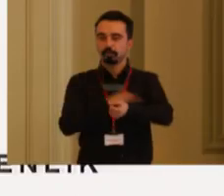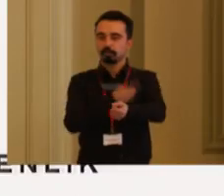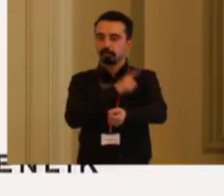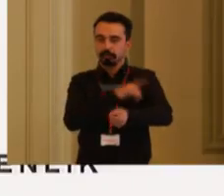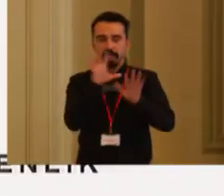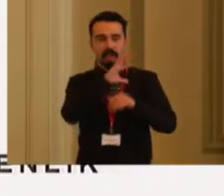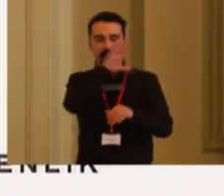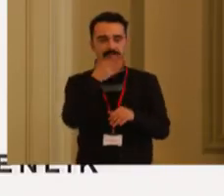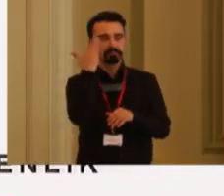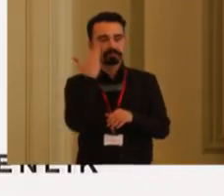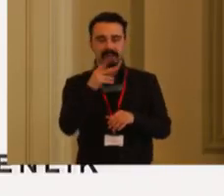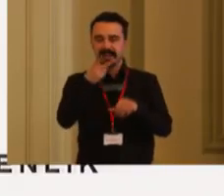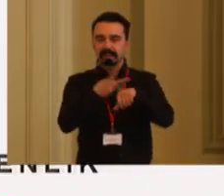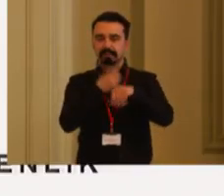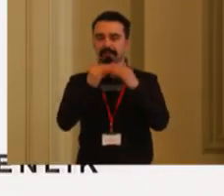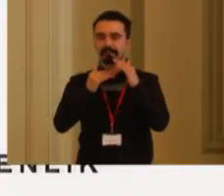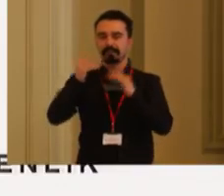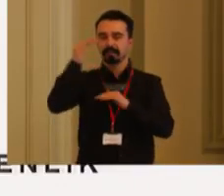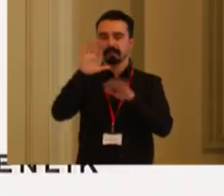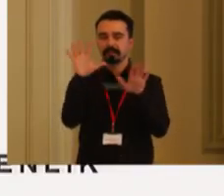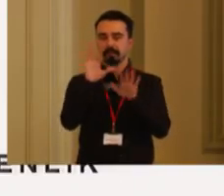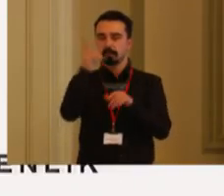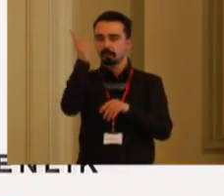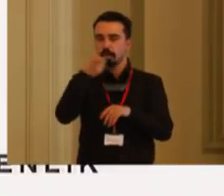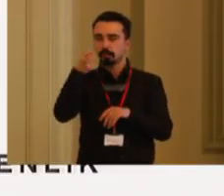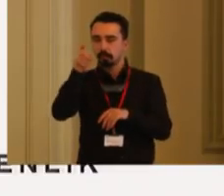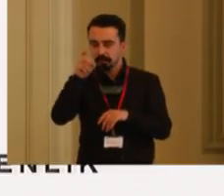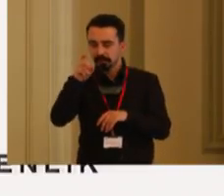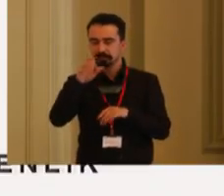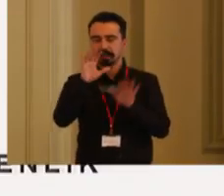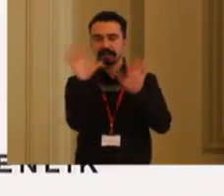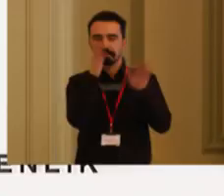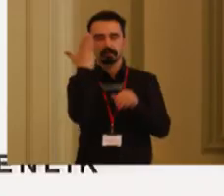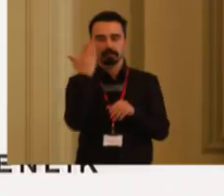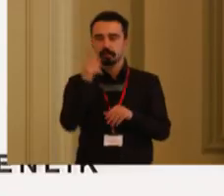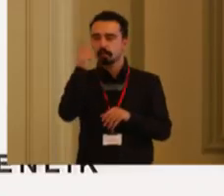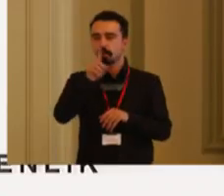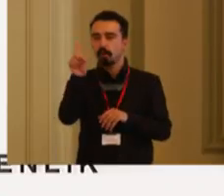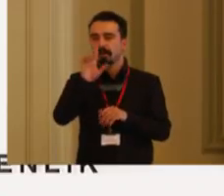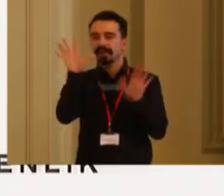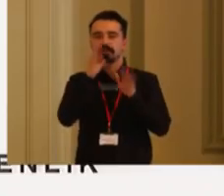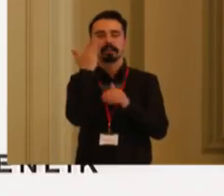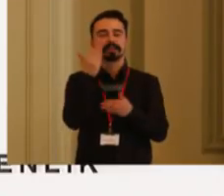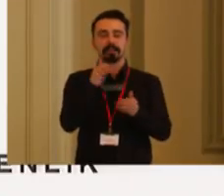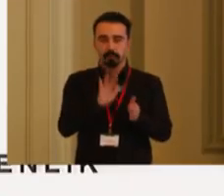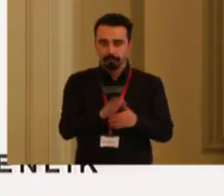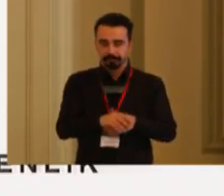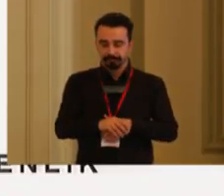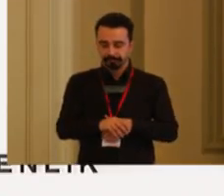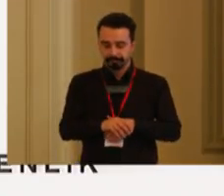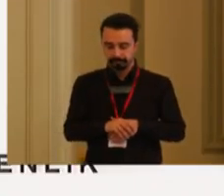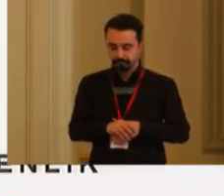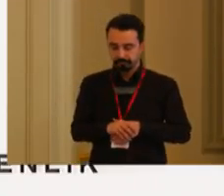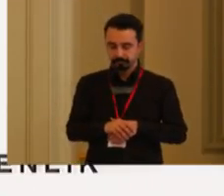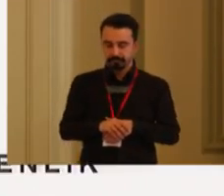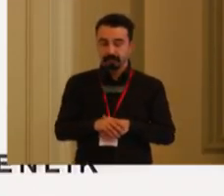sharing. Watching TV is still an important dynamic. This is more than 2 hours, so 39% of them watch